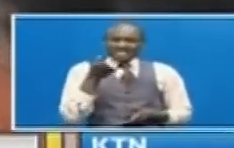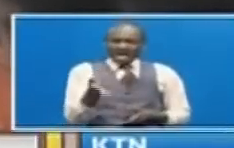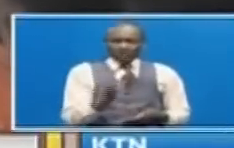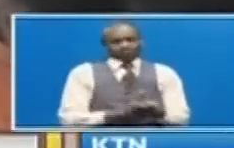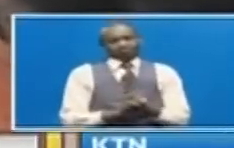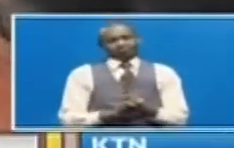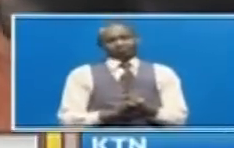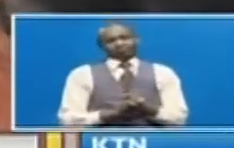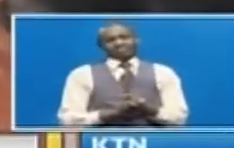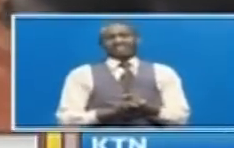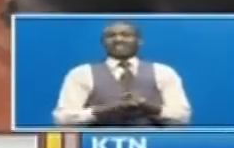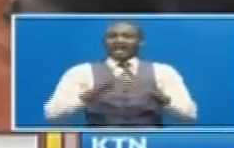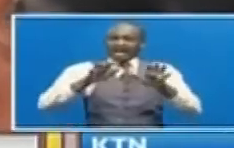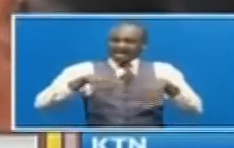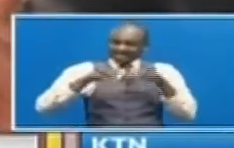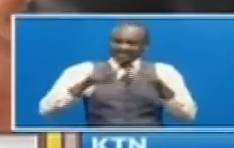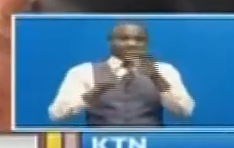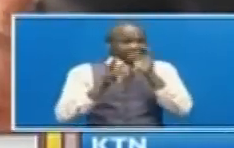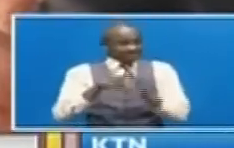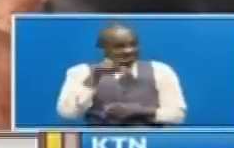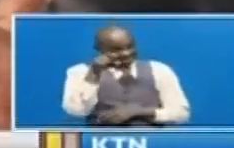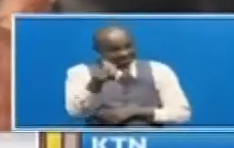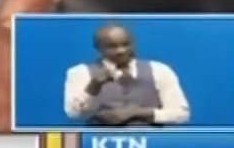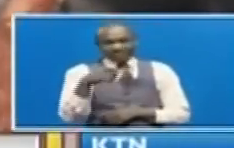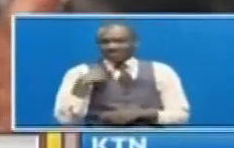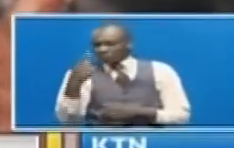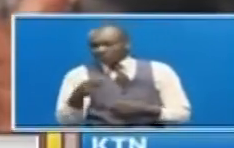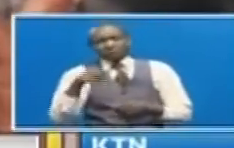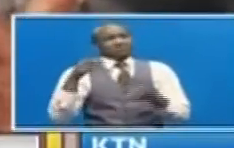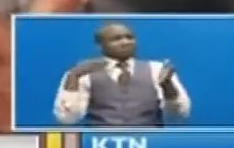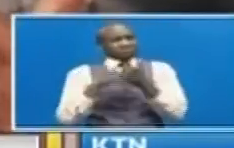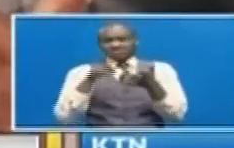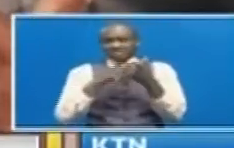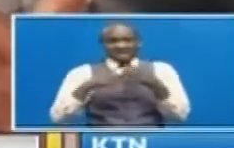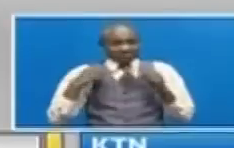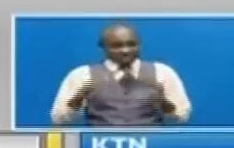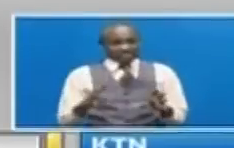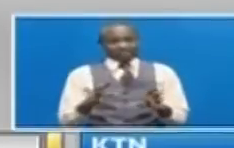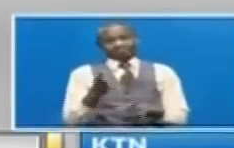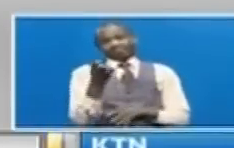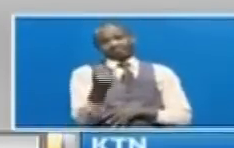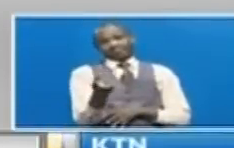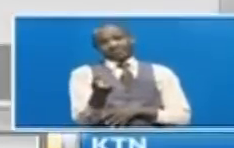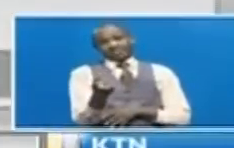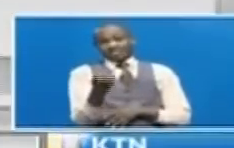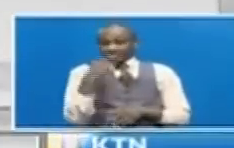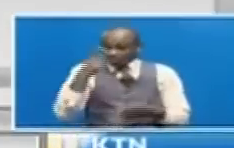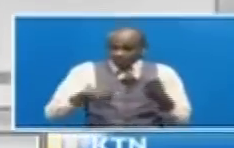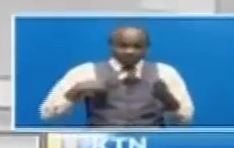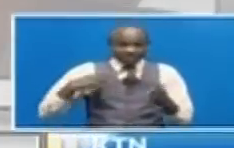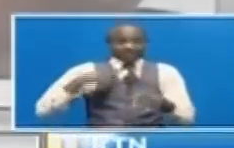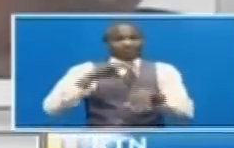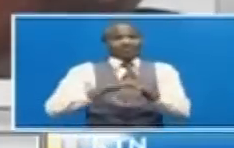Agriculture Cabinet Secretary Felix Koskei has no charges recommended against him of allegations of irregular leasing of the